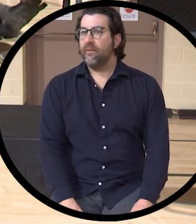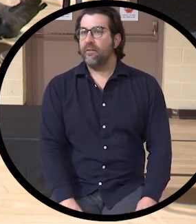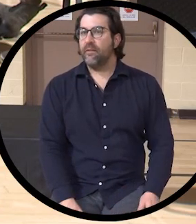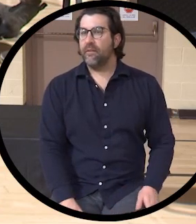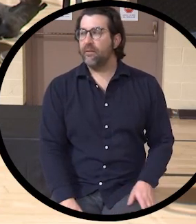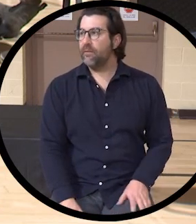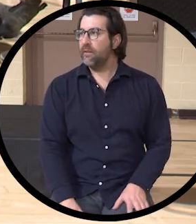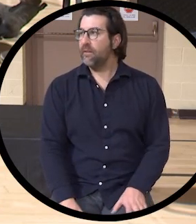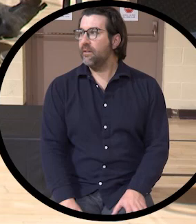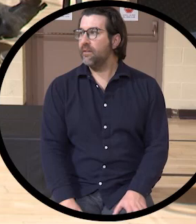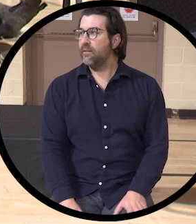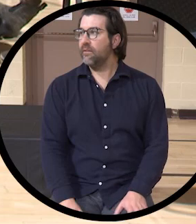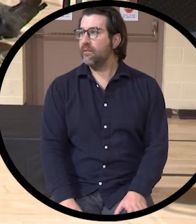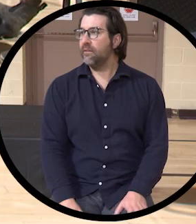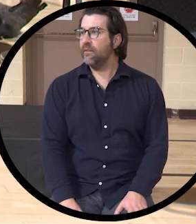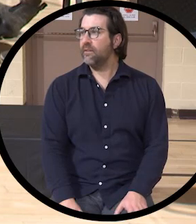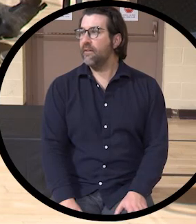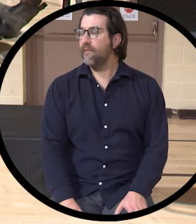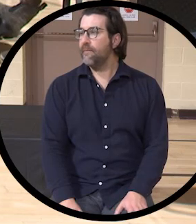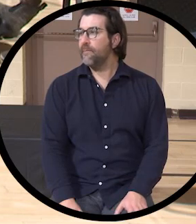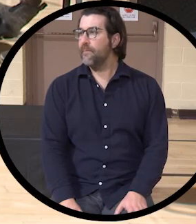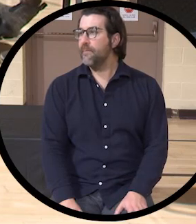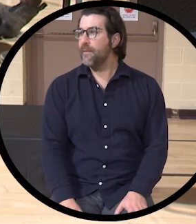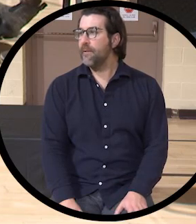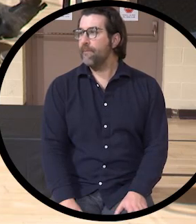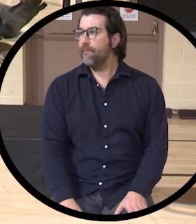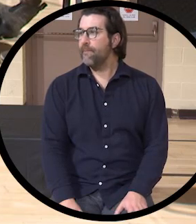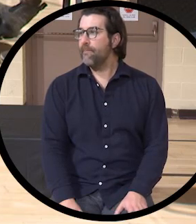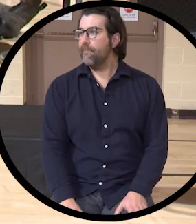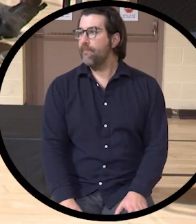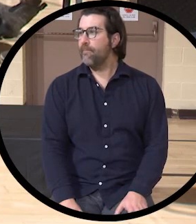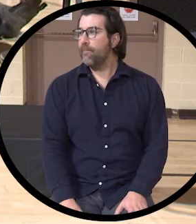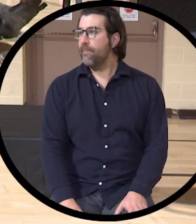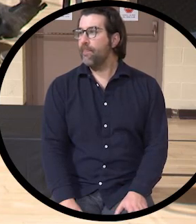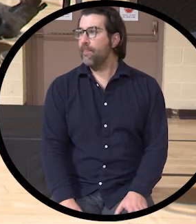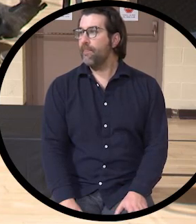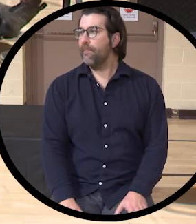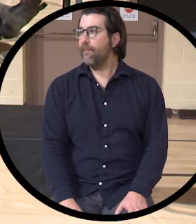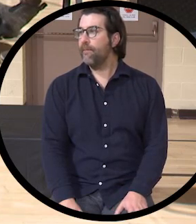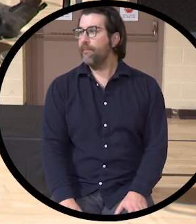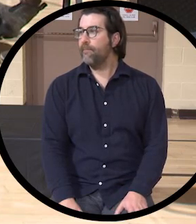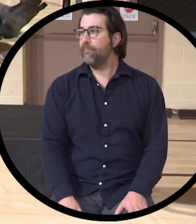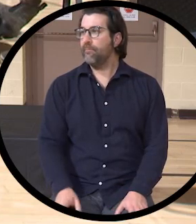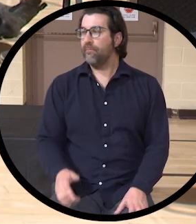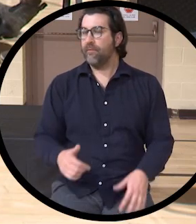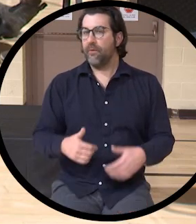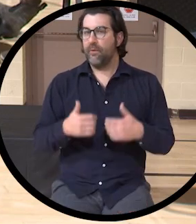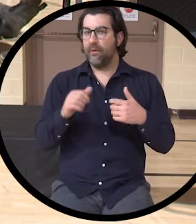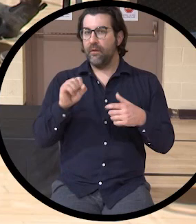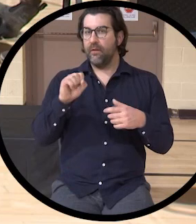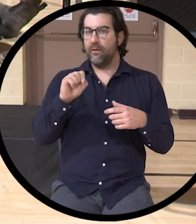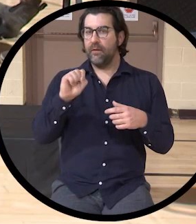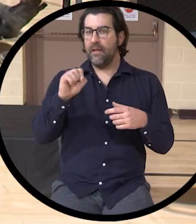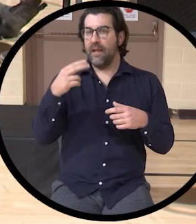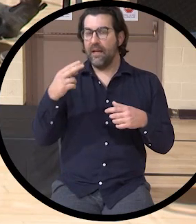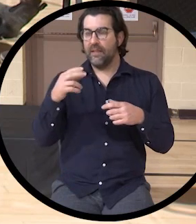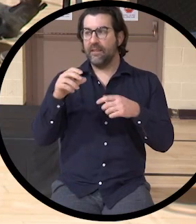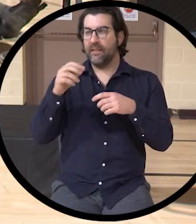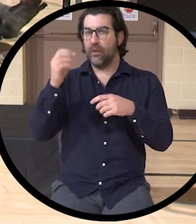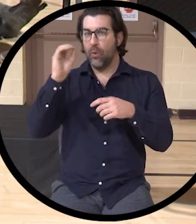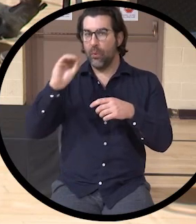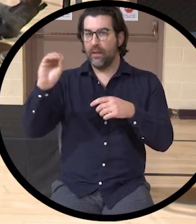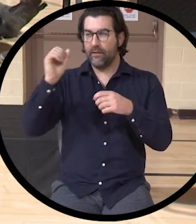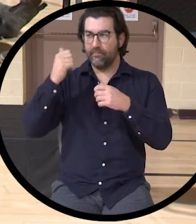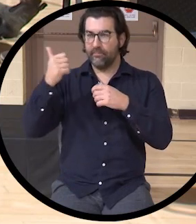We'll go here, and then I see you, and then we'll come here. Yep. So yeah, I live in Stanton Heights. I commute to Oakland by bike every